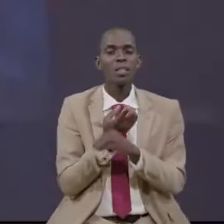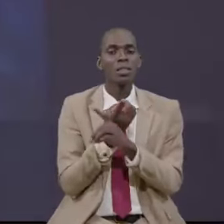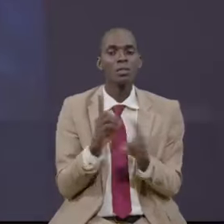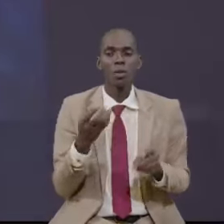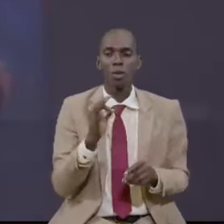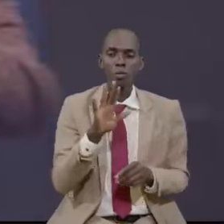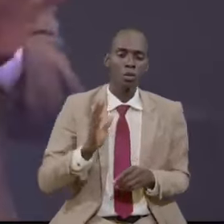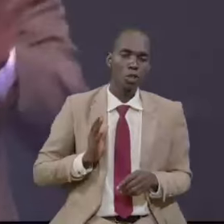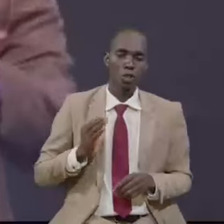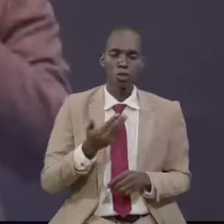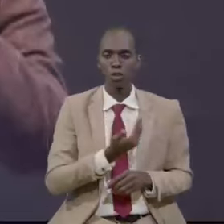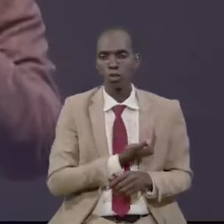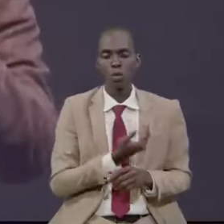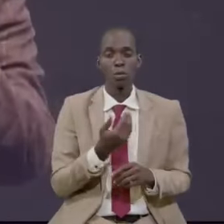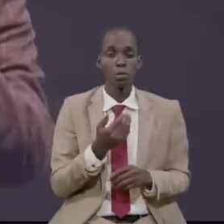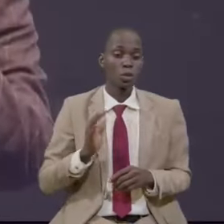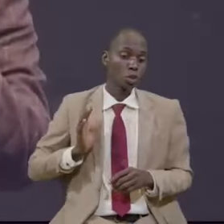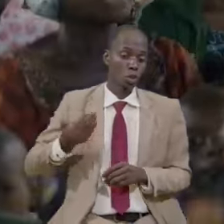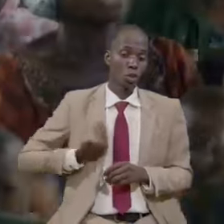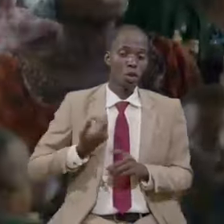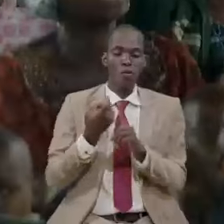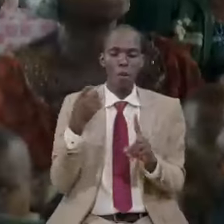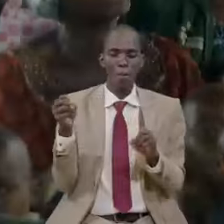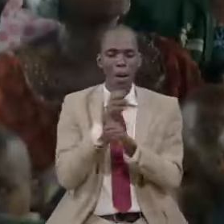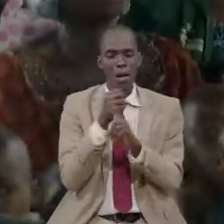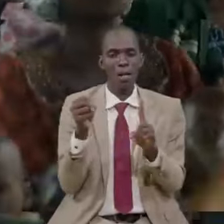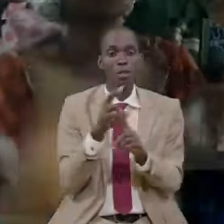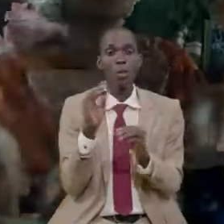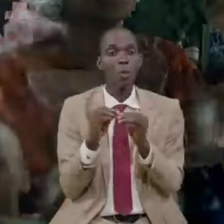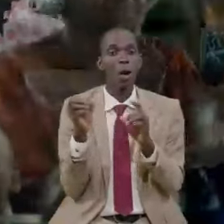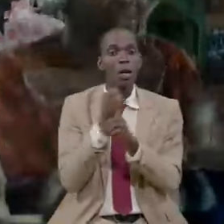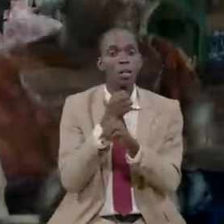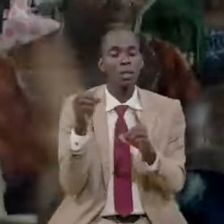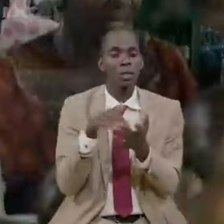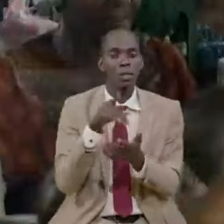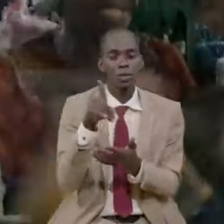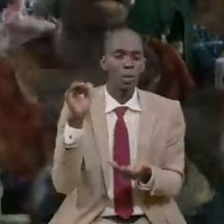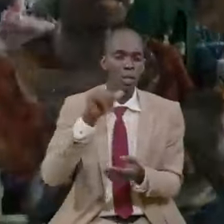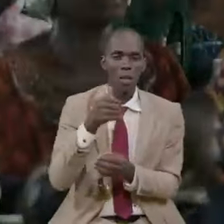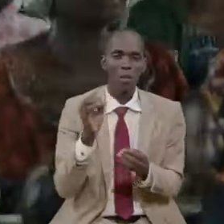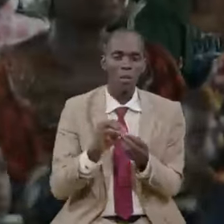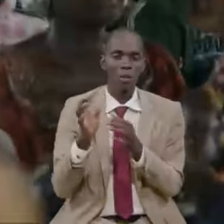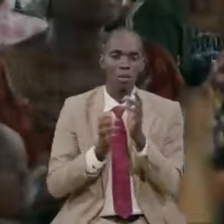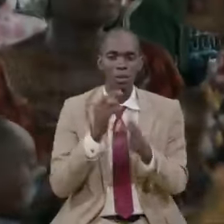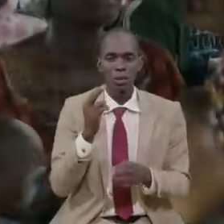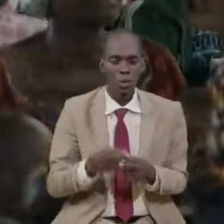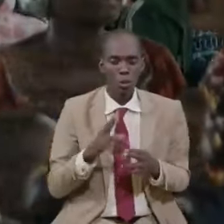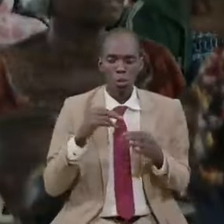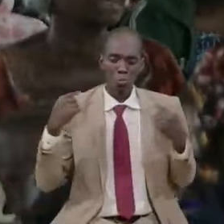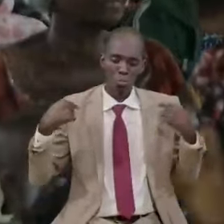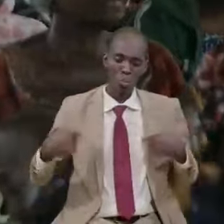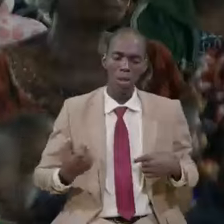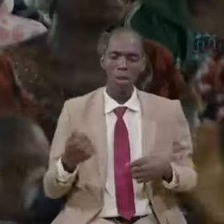attack. No attack anymore. No affliction anymore. In that healing is